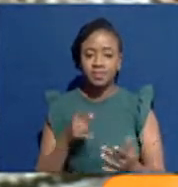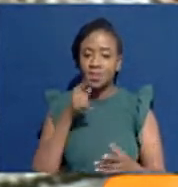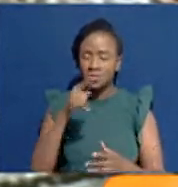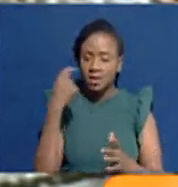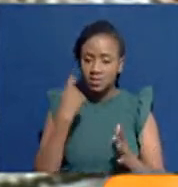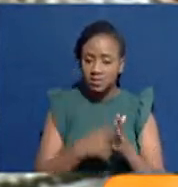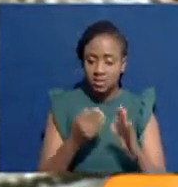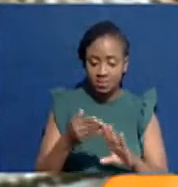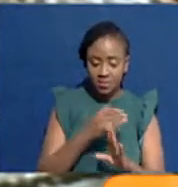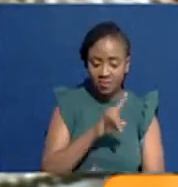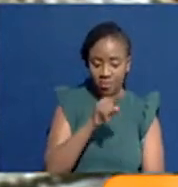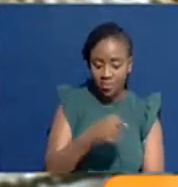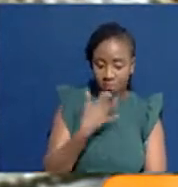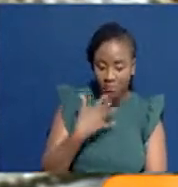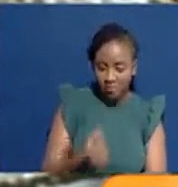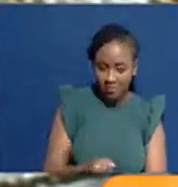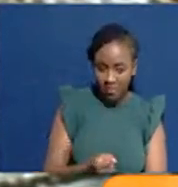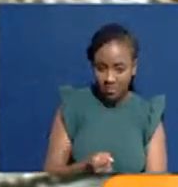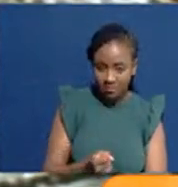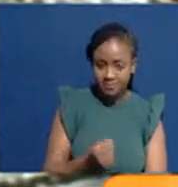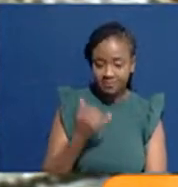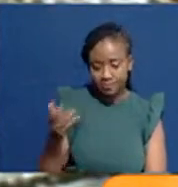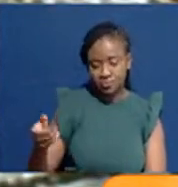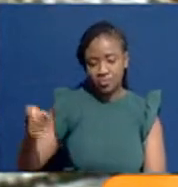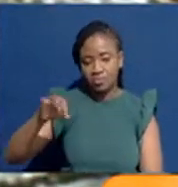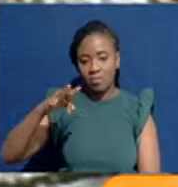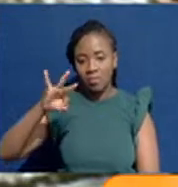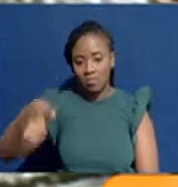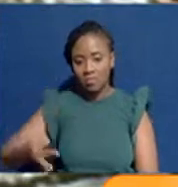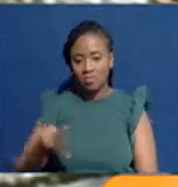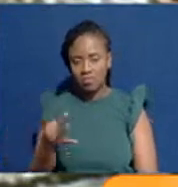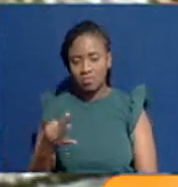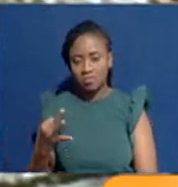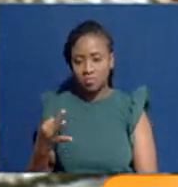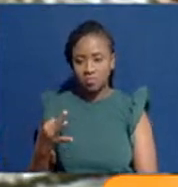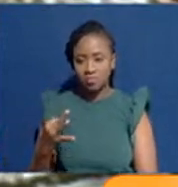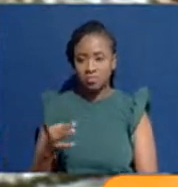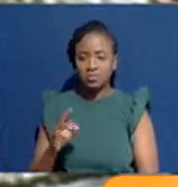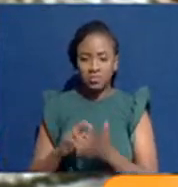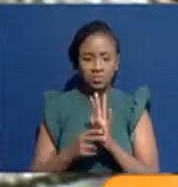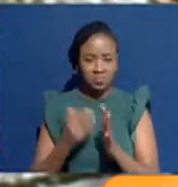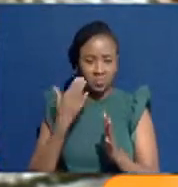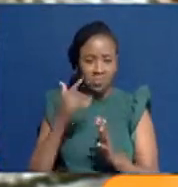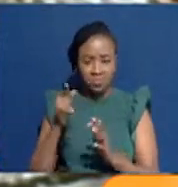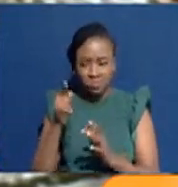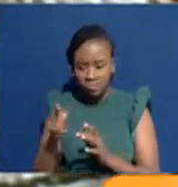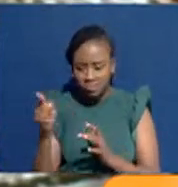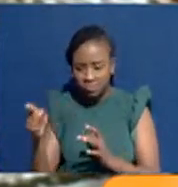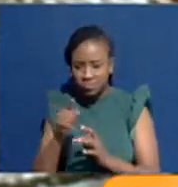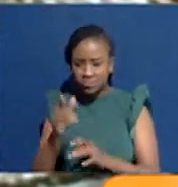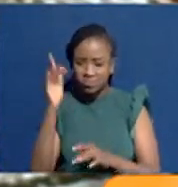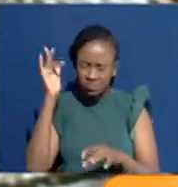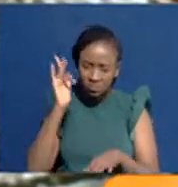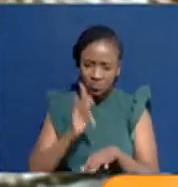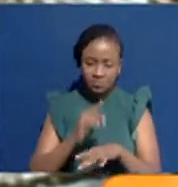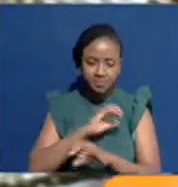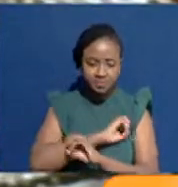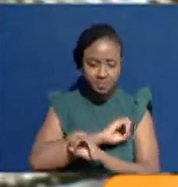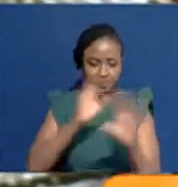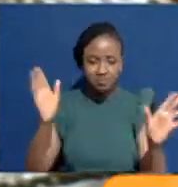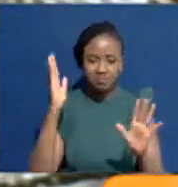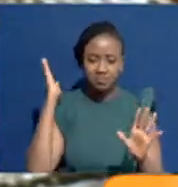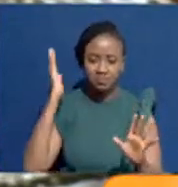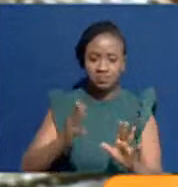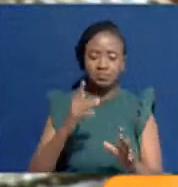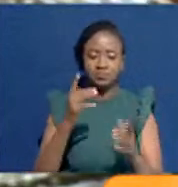from 1,500, it's going up to 3,000 per ton. Mm-hmm. Those are things that are directly affecting the cost of transportation, which affects